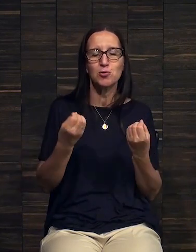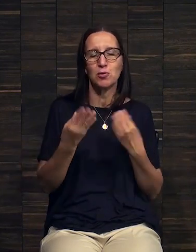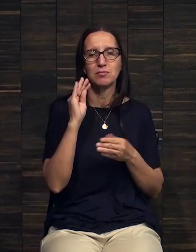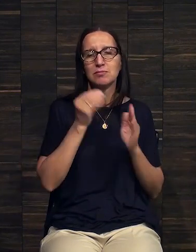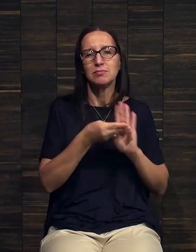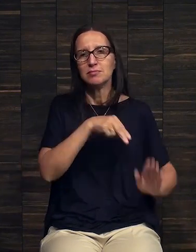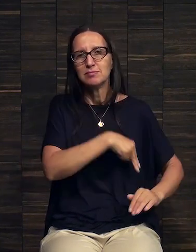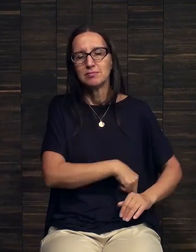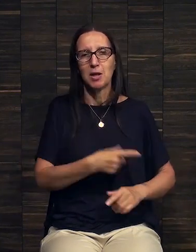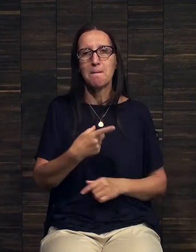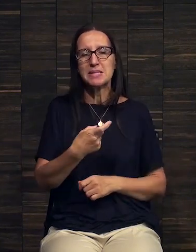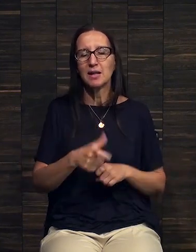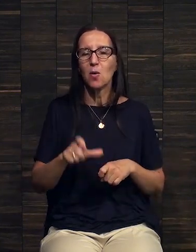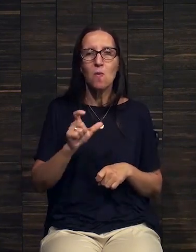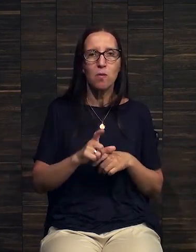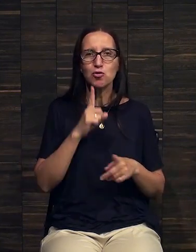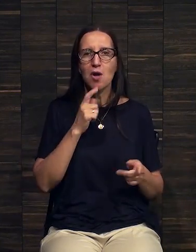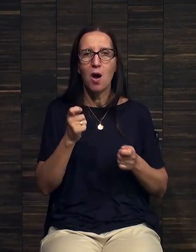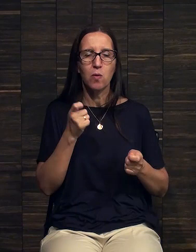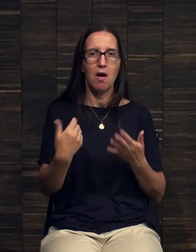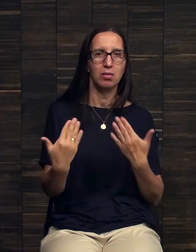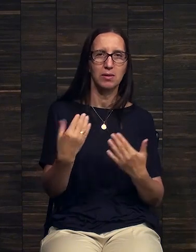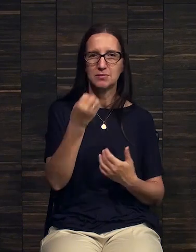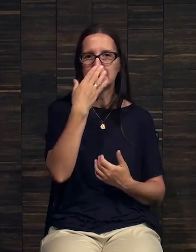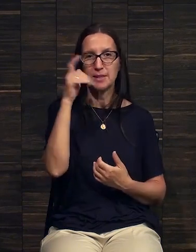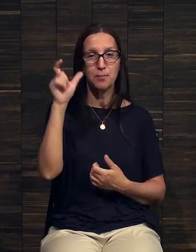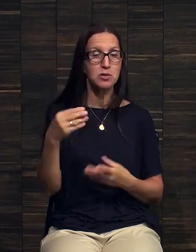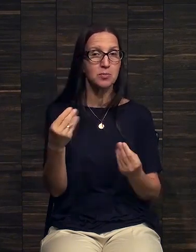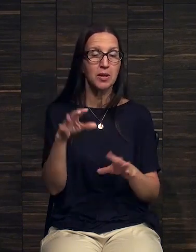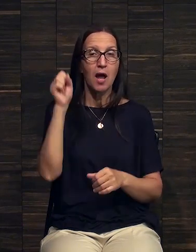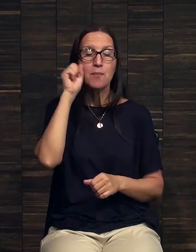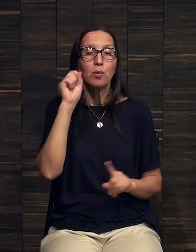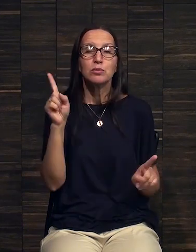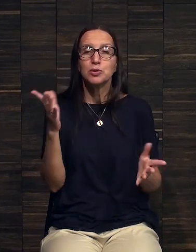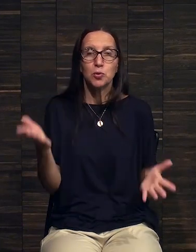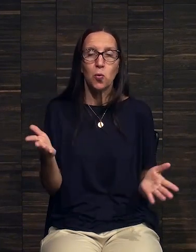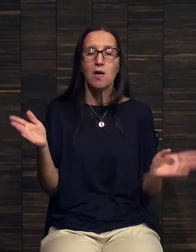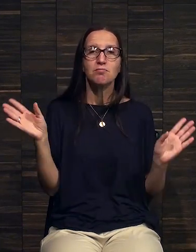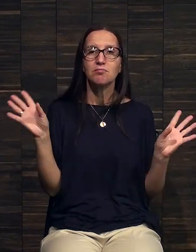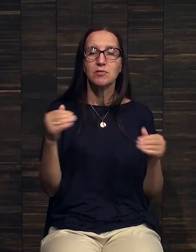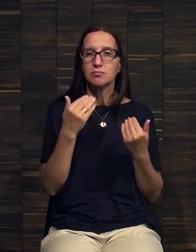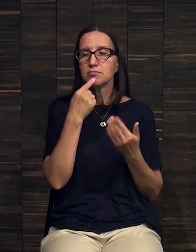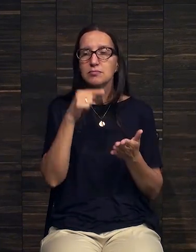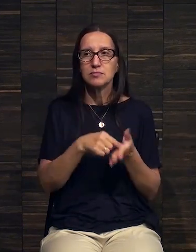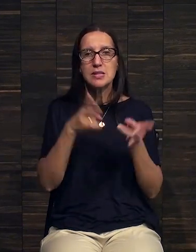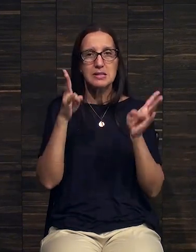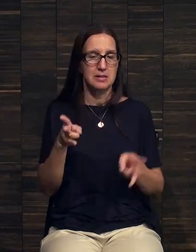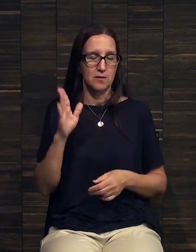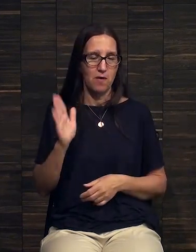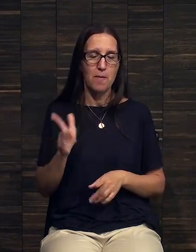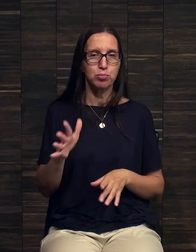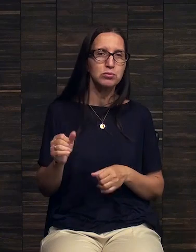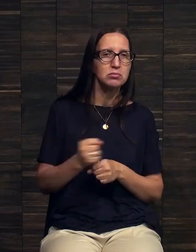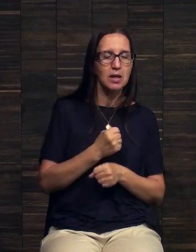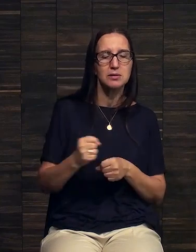a dagger in their pants and a gun. Be very cautious because anything